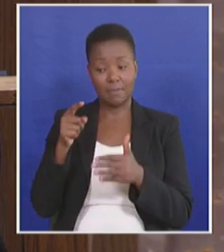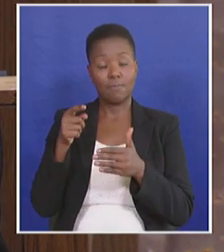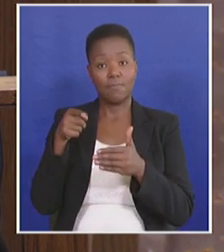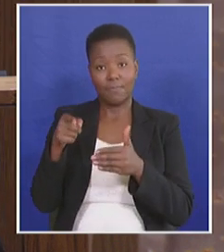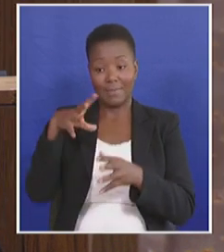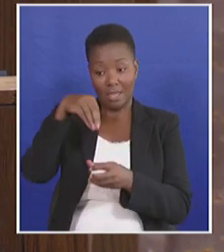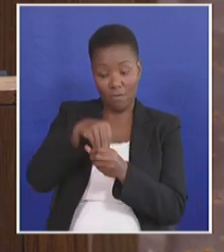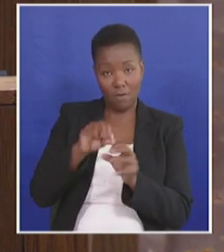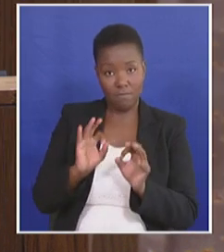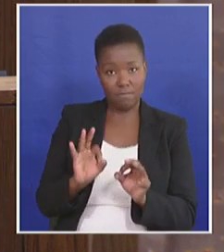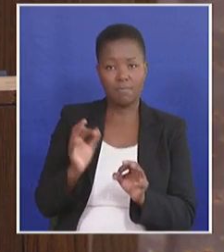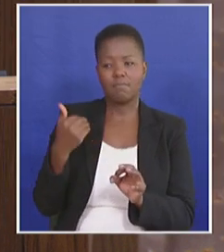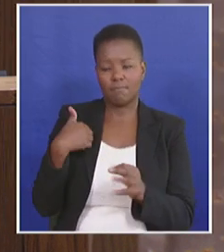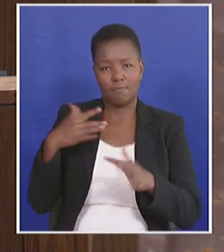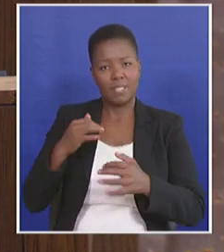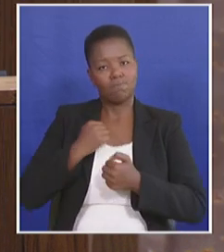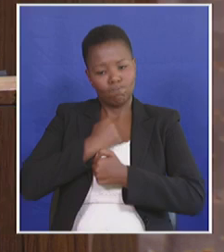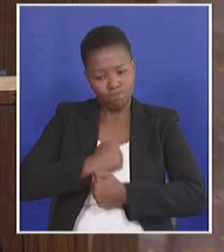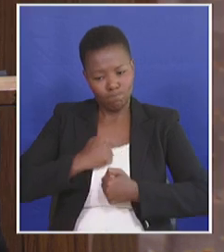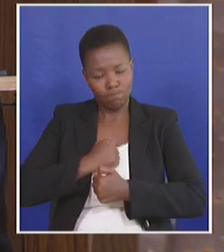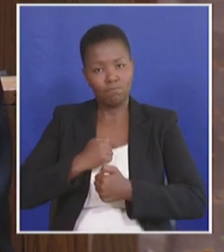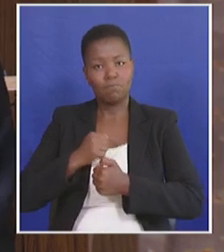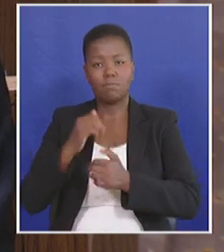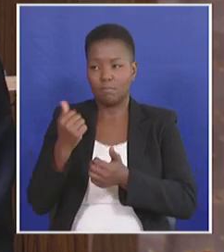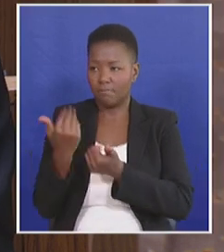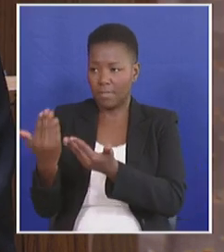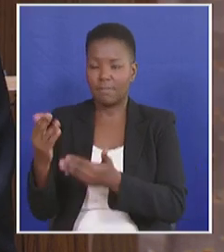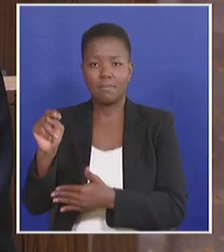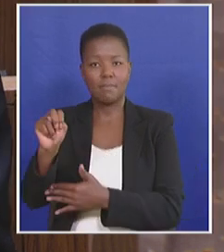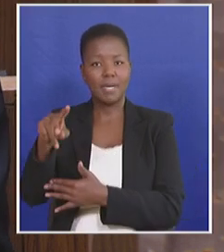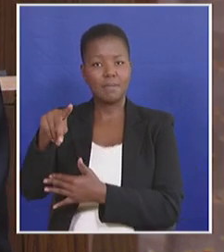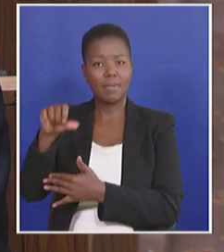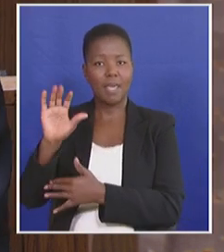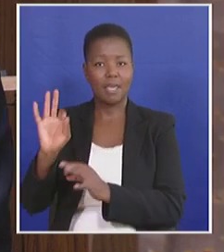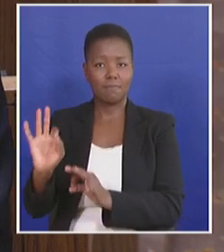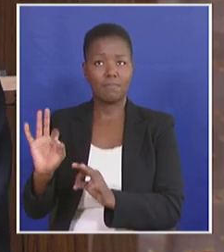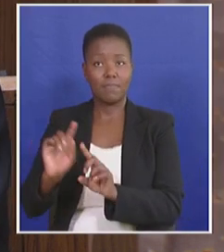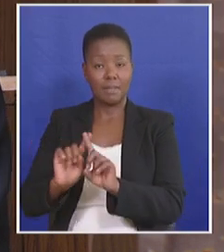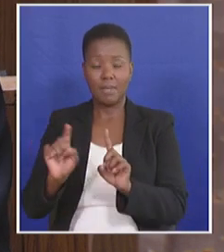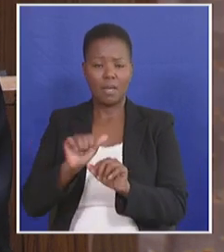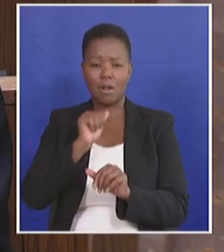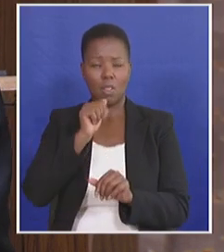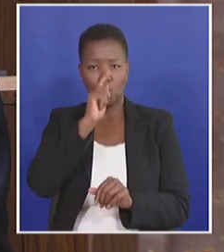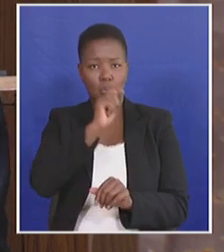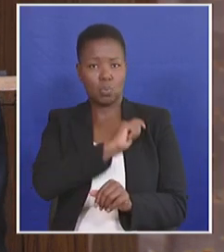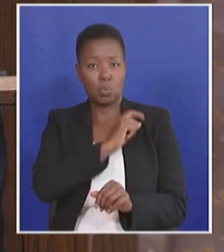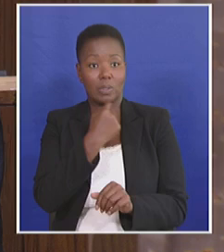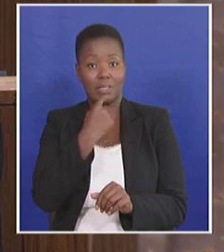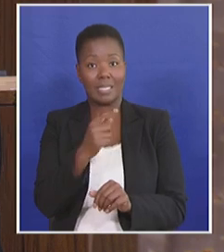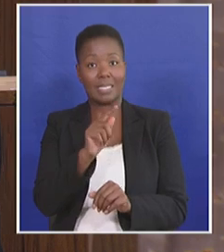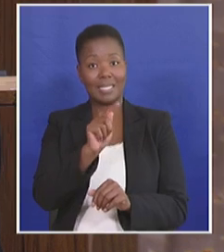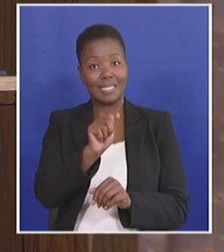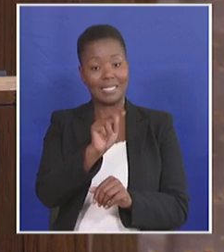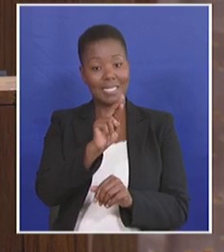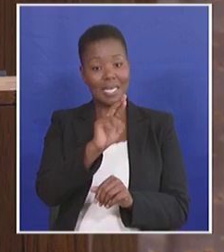TRC referred amnesty application lists to the NPA, but it's not correct that the TRC referred 350 files